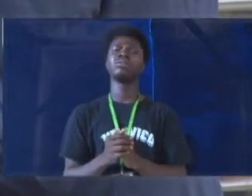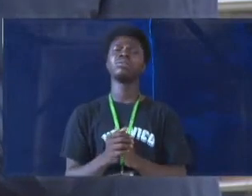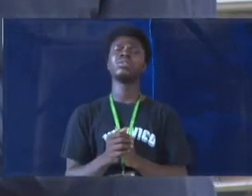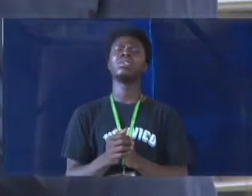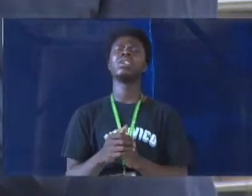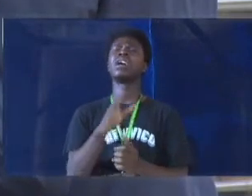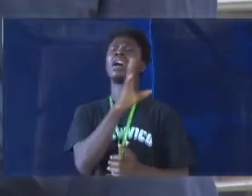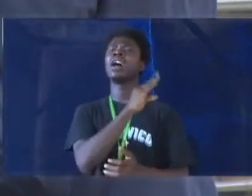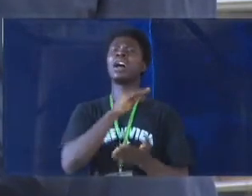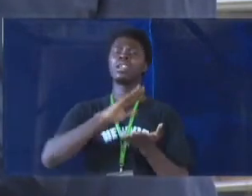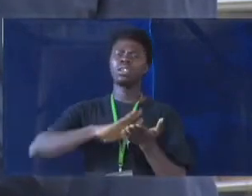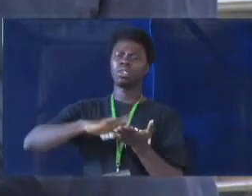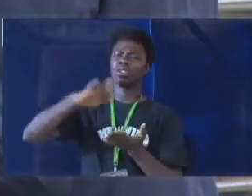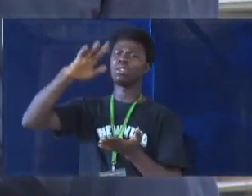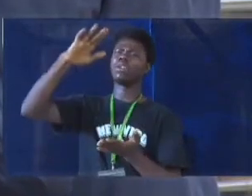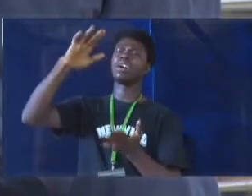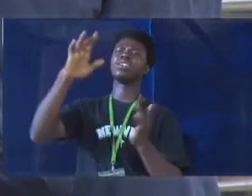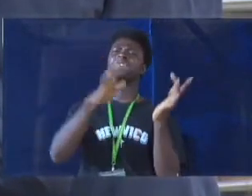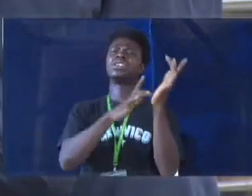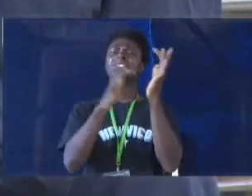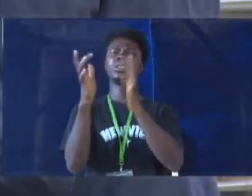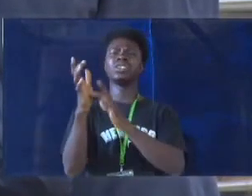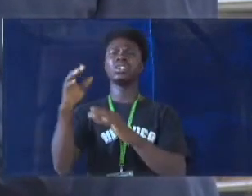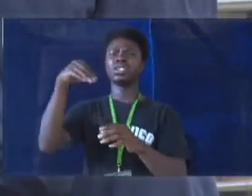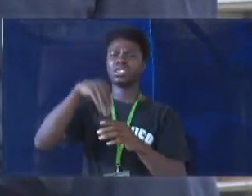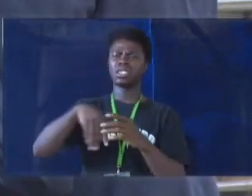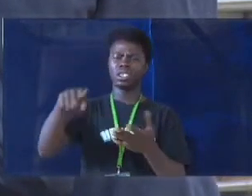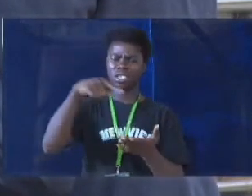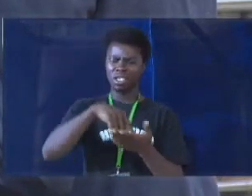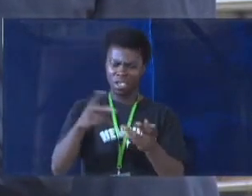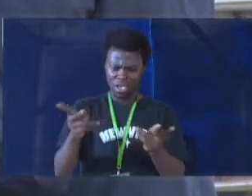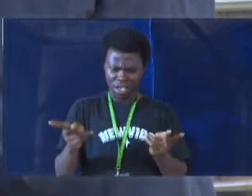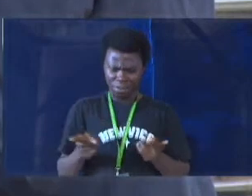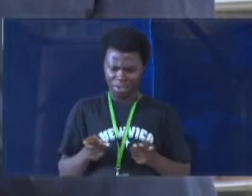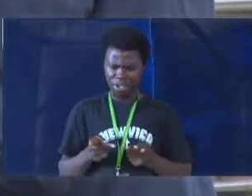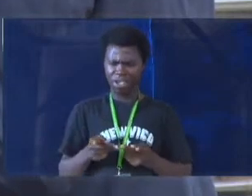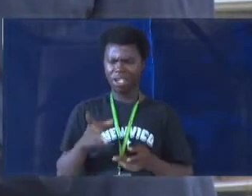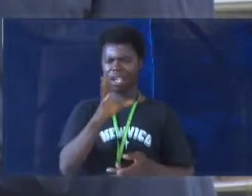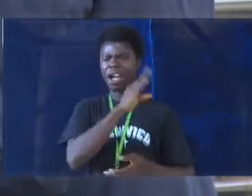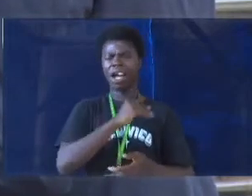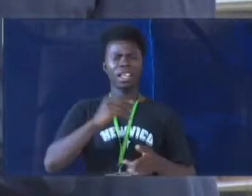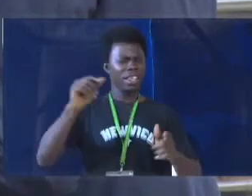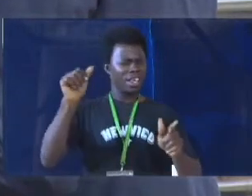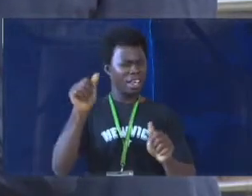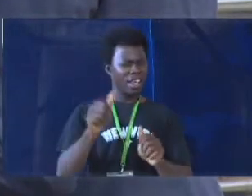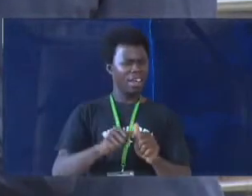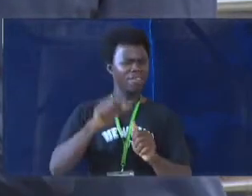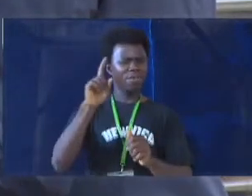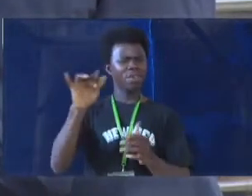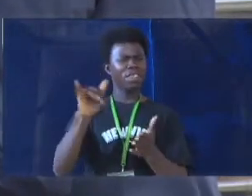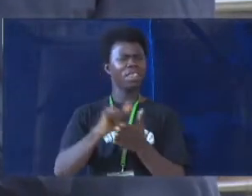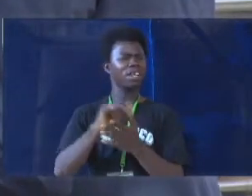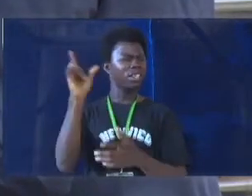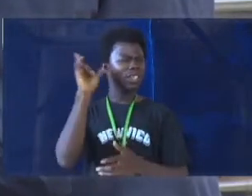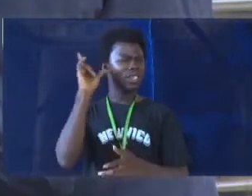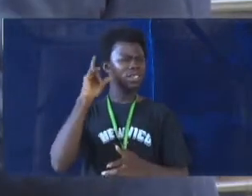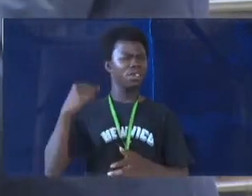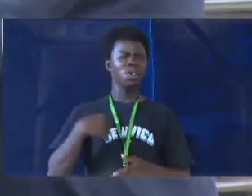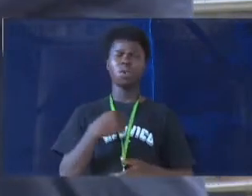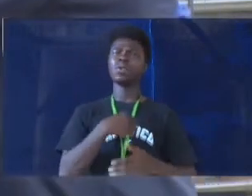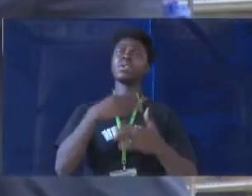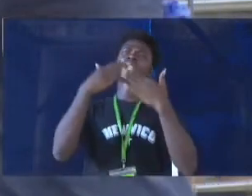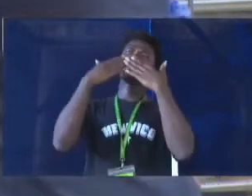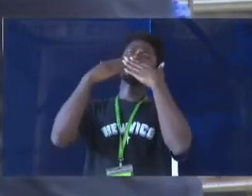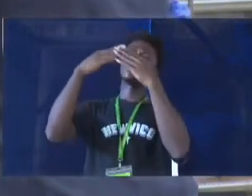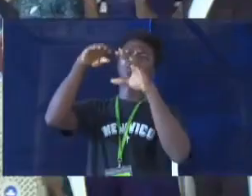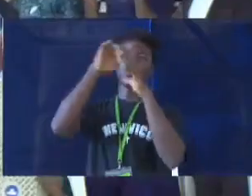And glorify Jesus in this place beyond expectations. And everywhere we are listening, we thank you. In Jesus'